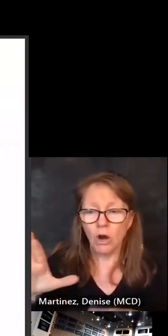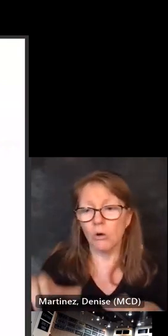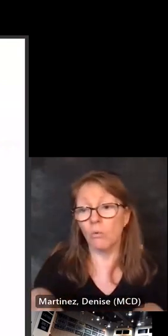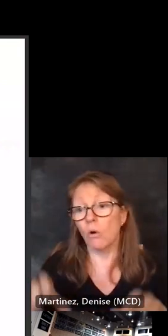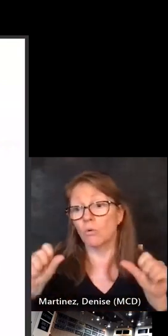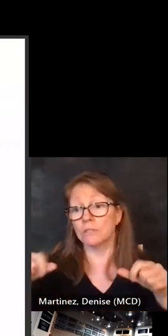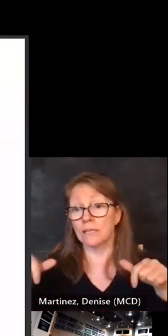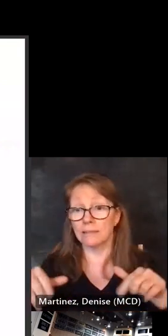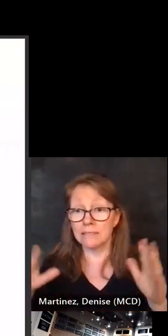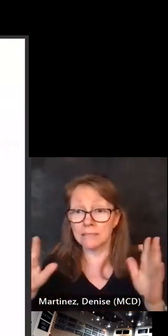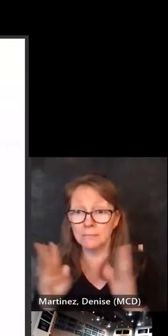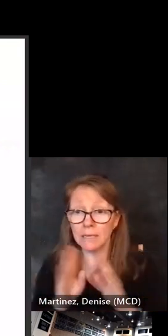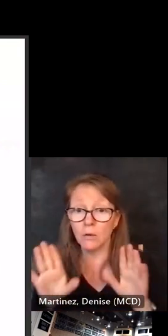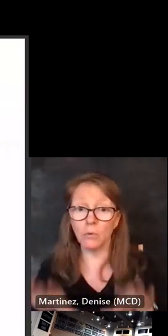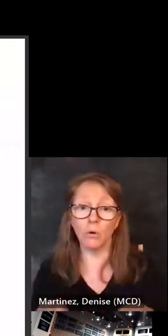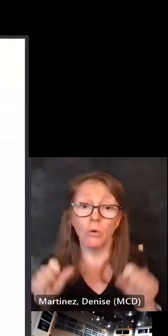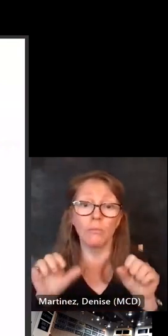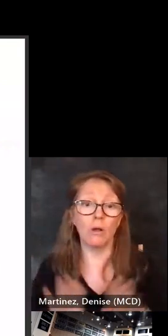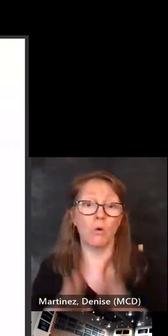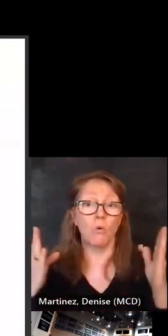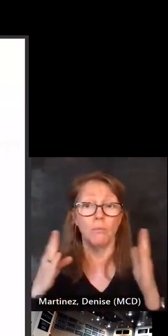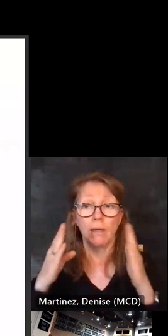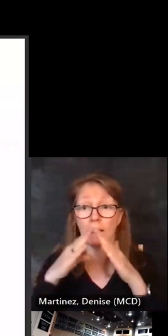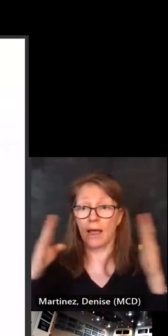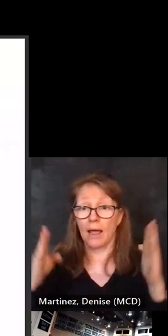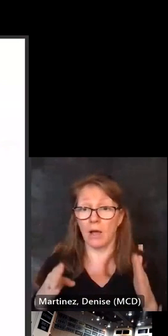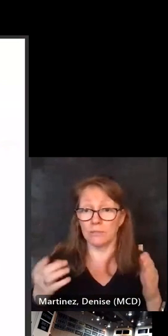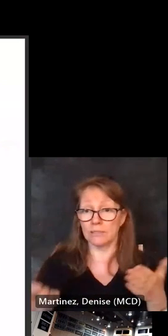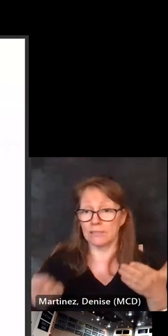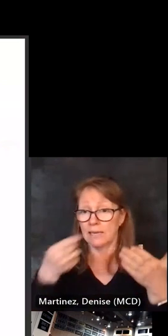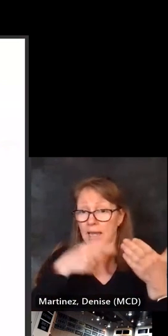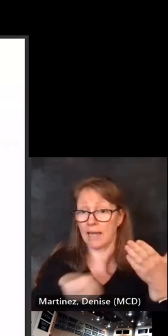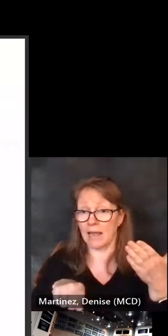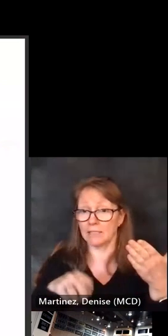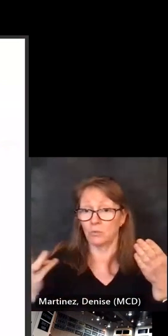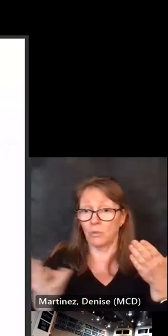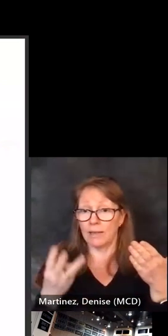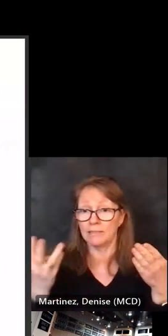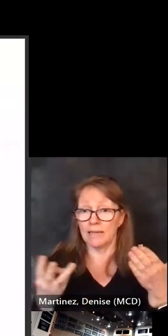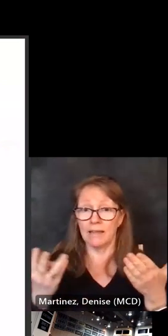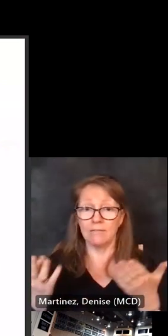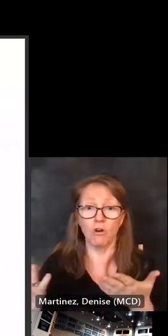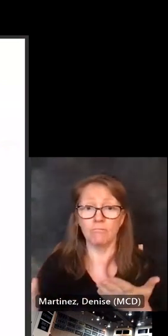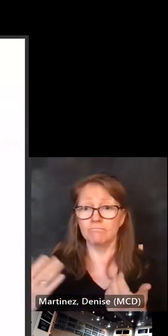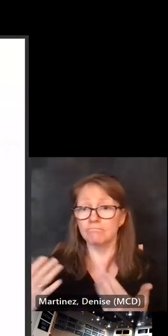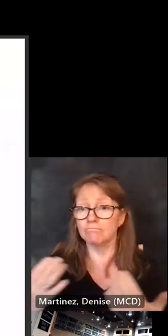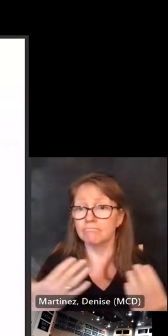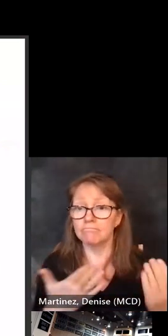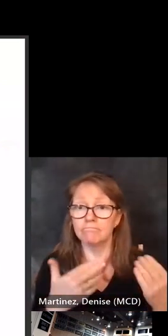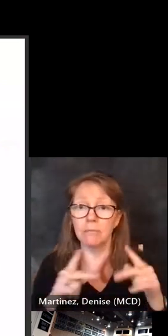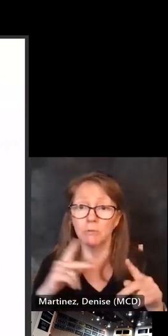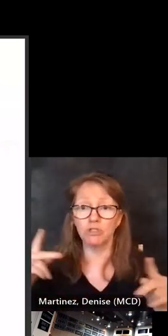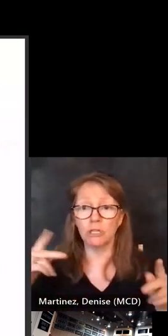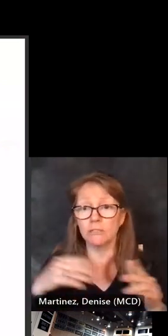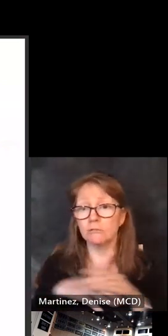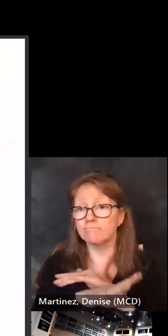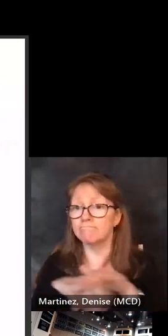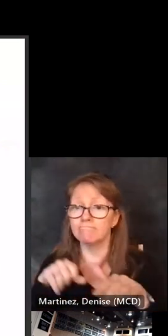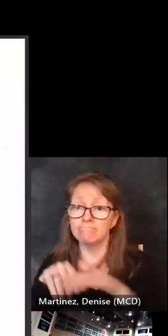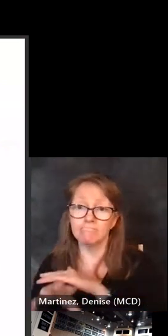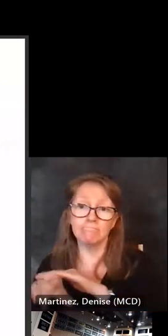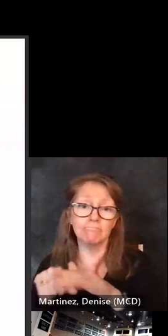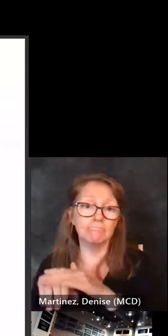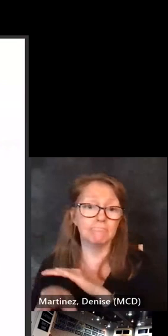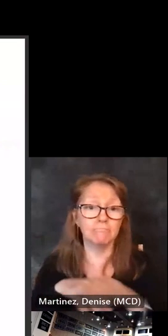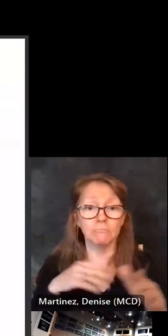also having an open house that next Wednesday. It'll just be for folks, bus riders, folks coming by who are interested in the